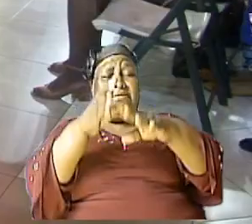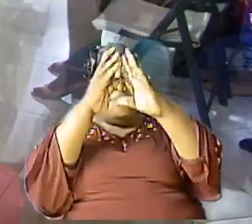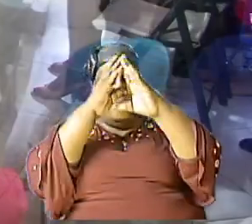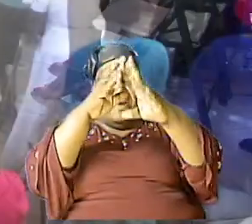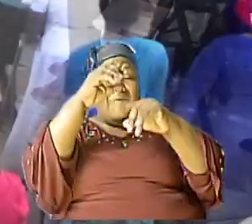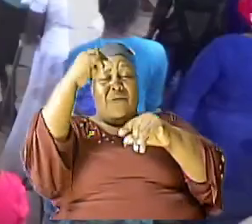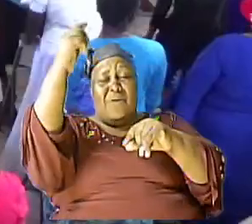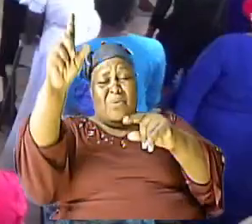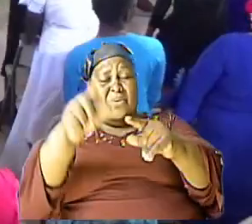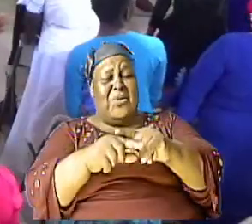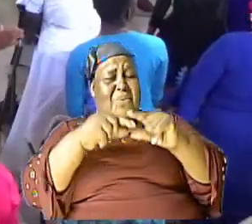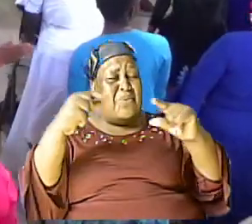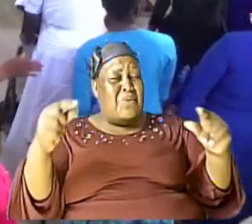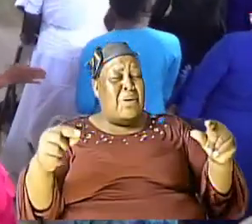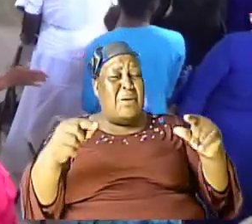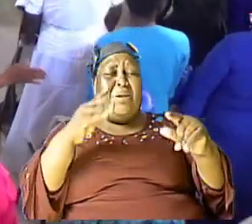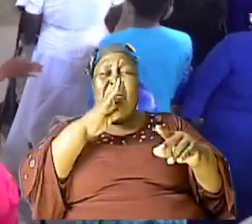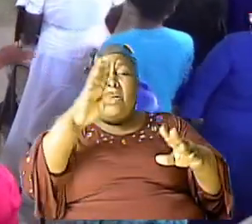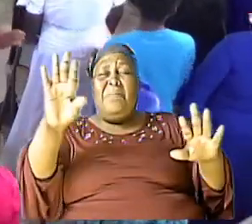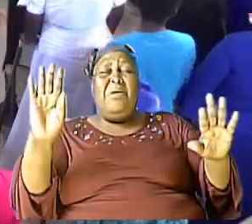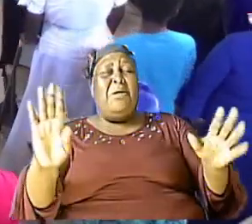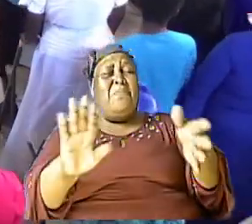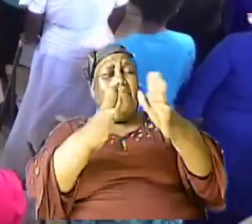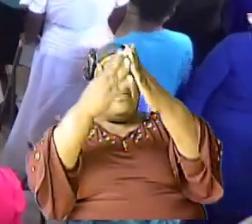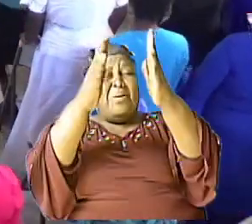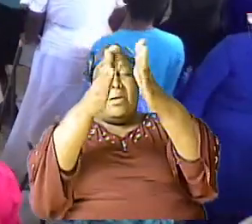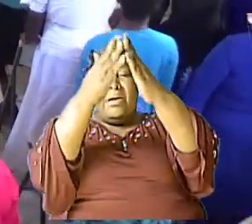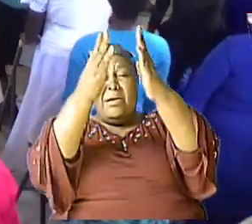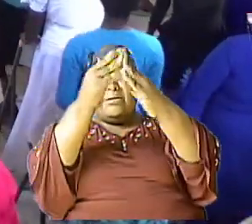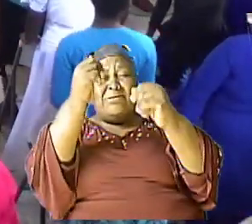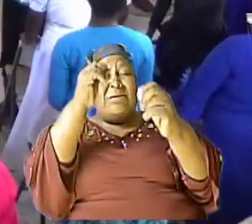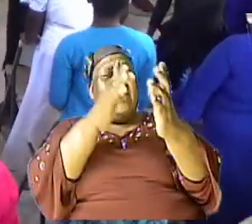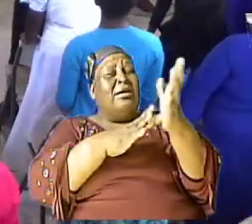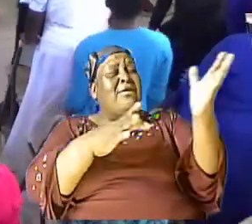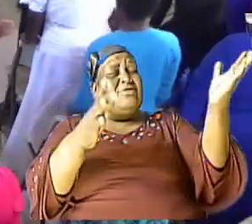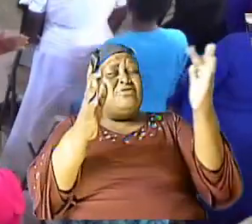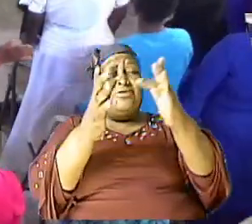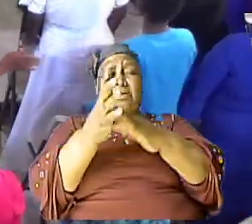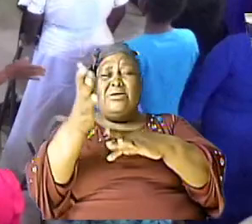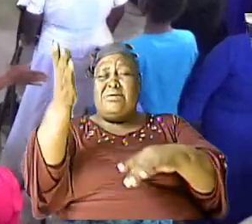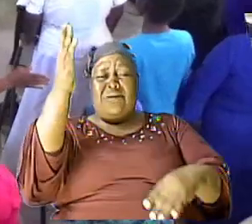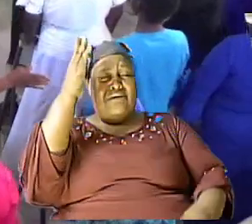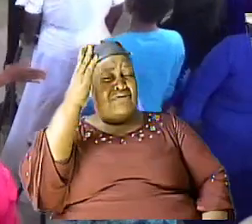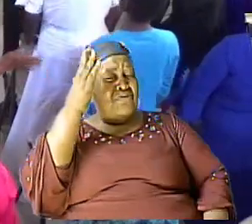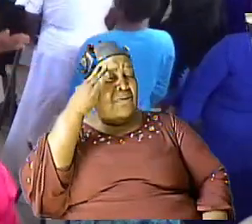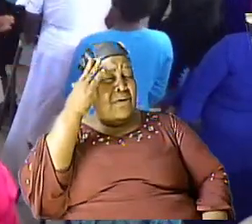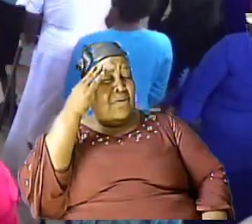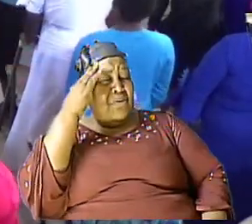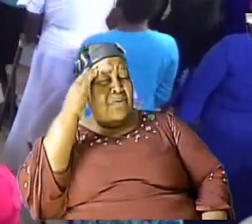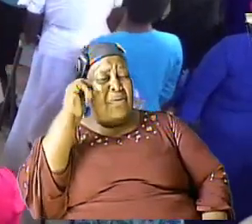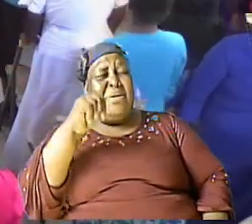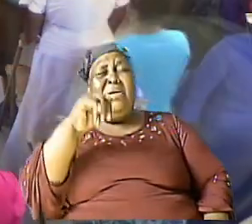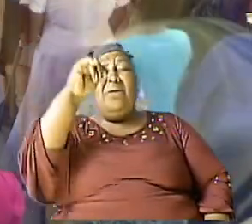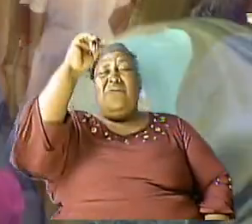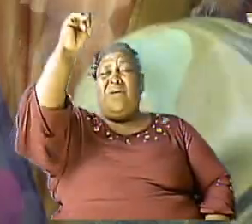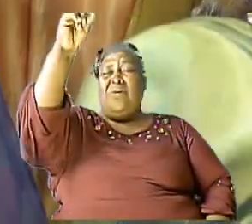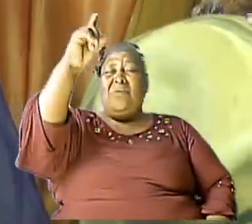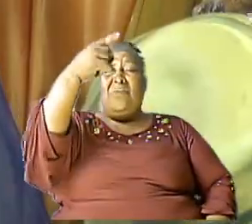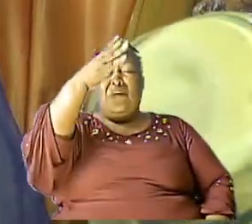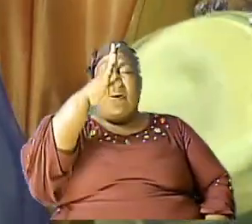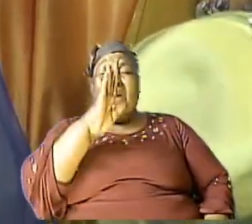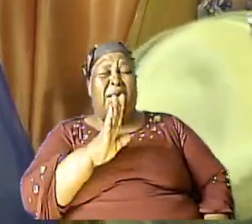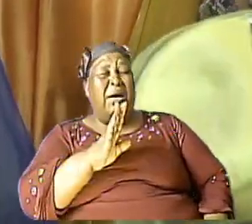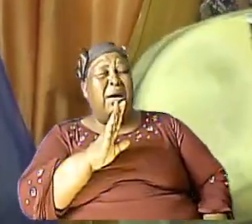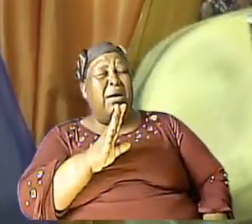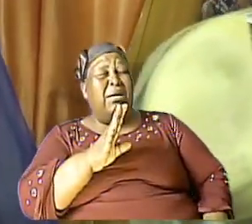and you are greatly to be praised. Father, we recognize, mighty God, that you are God and that there